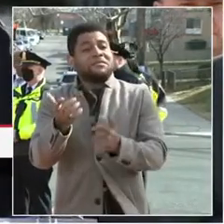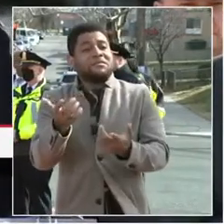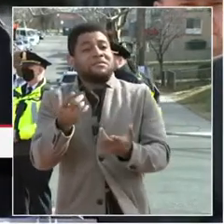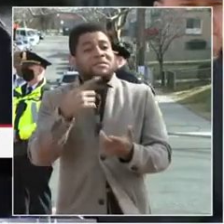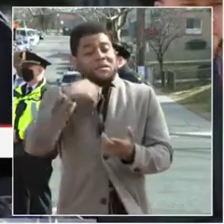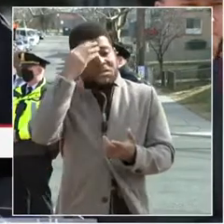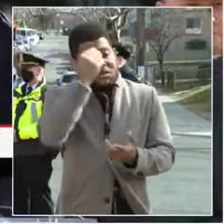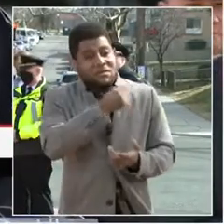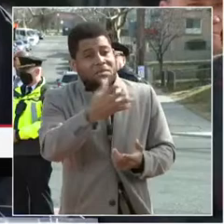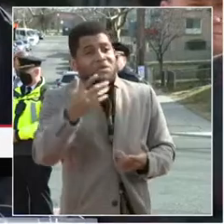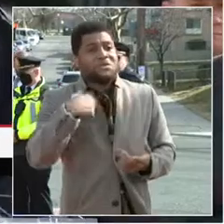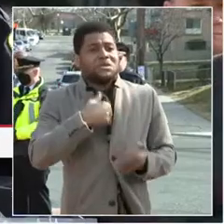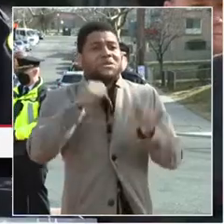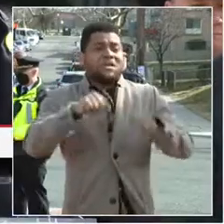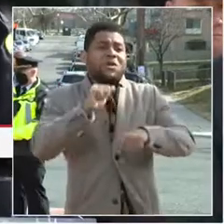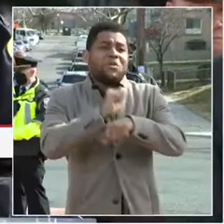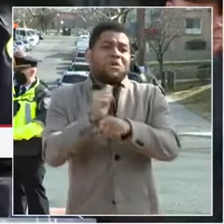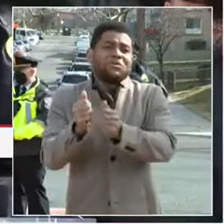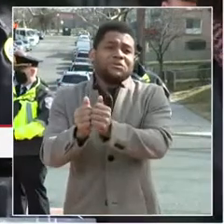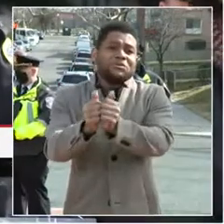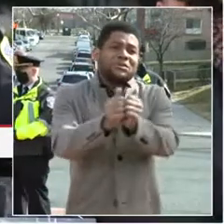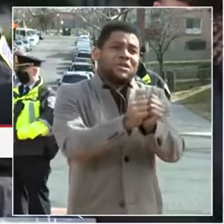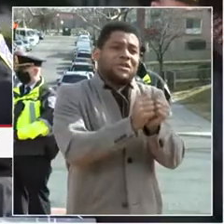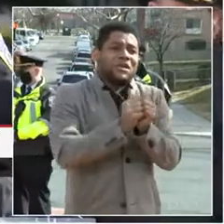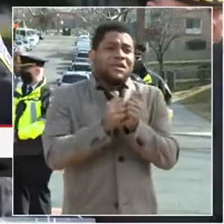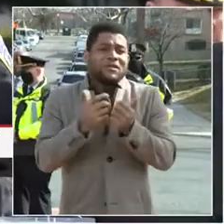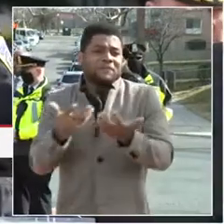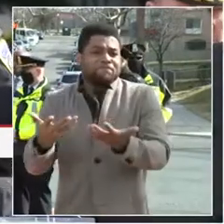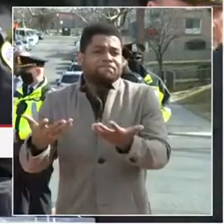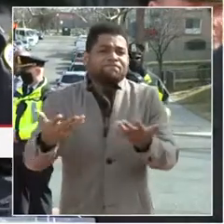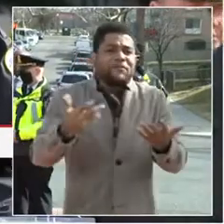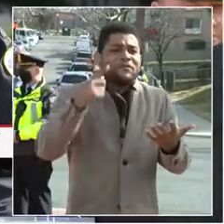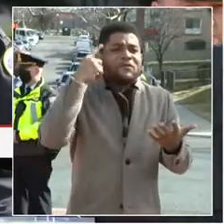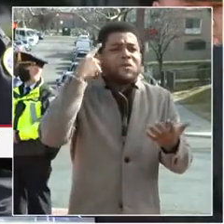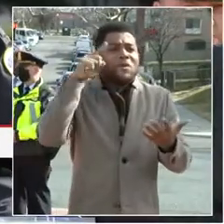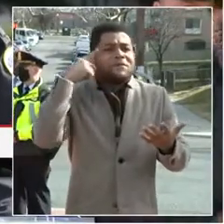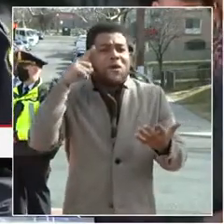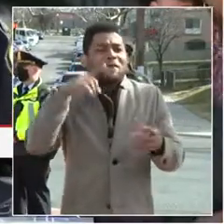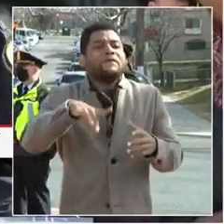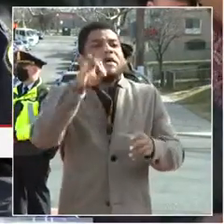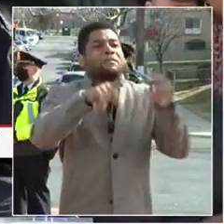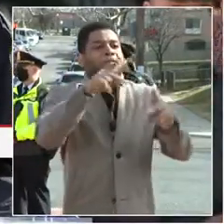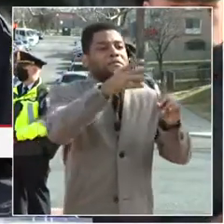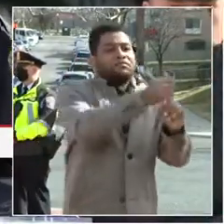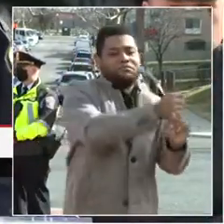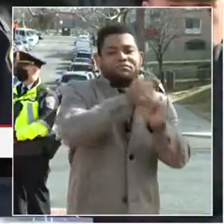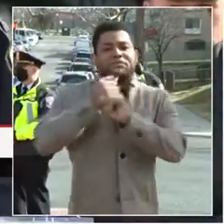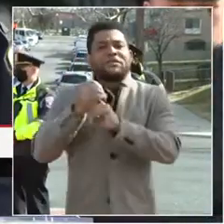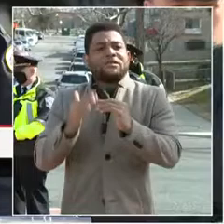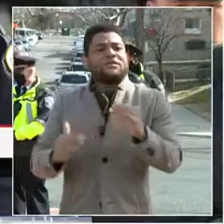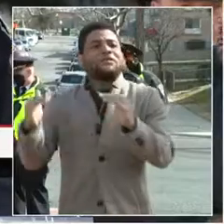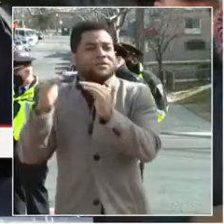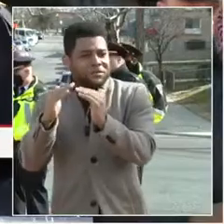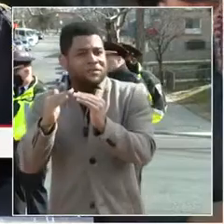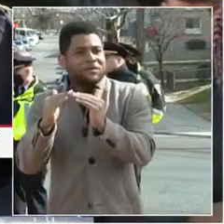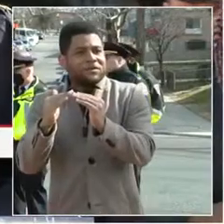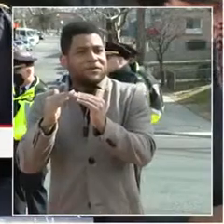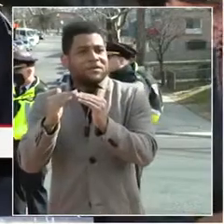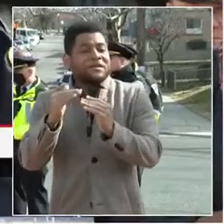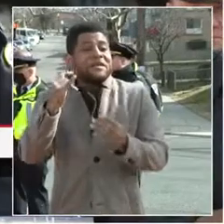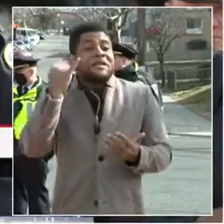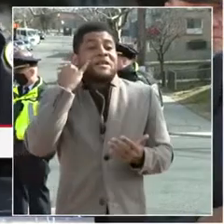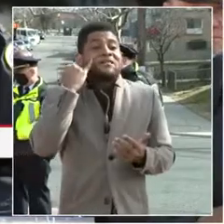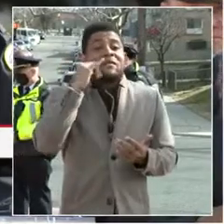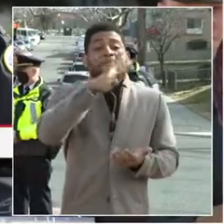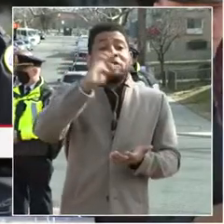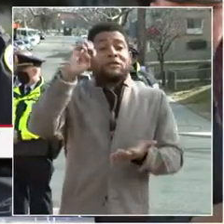work collaboratively together to bring people like this to justice. If it was $50,000, and I'm sure if I ask